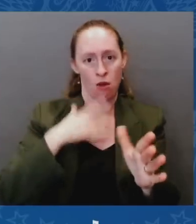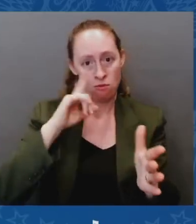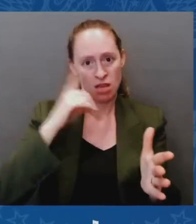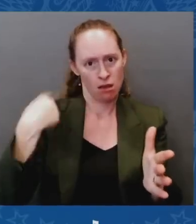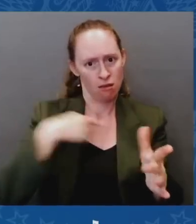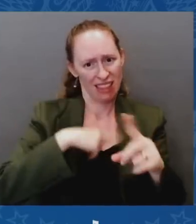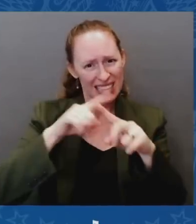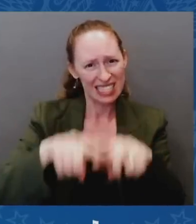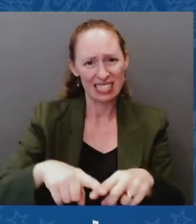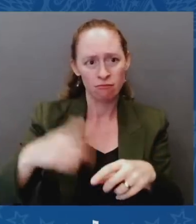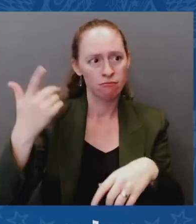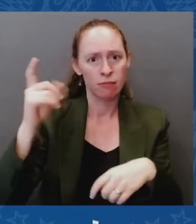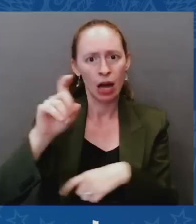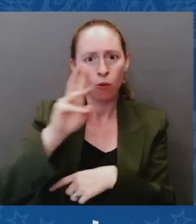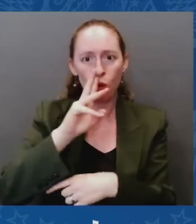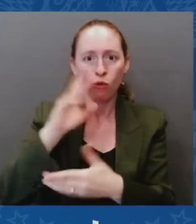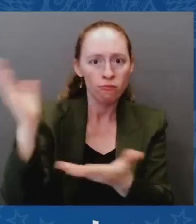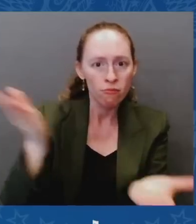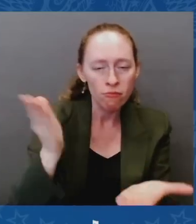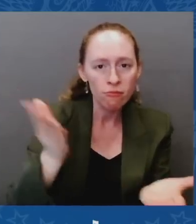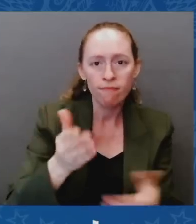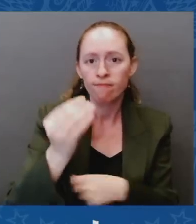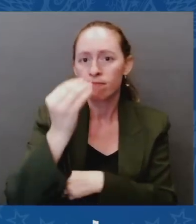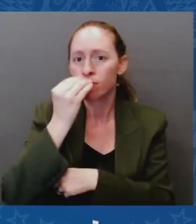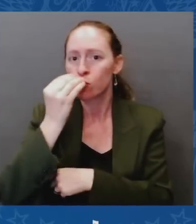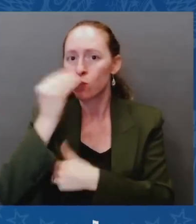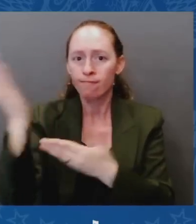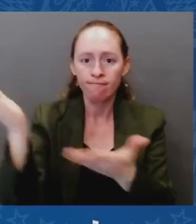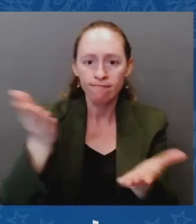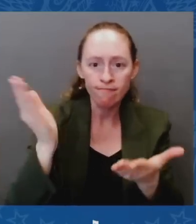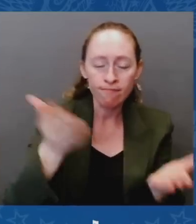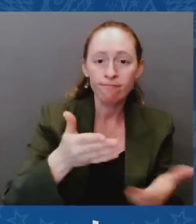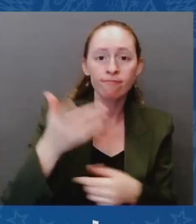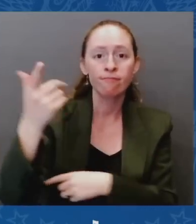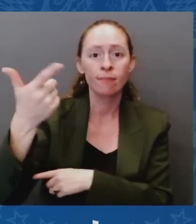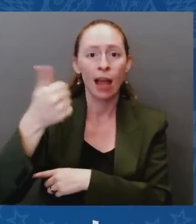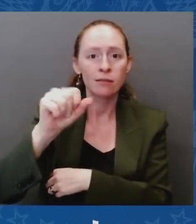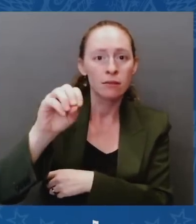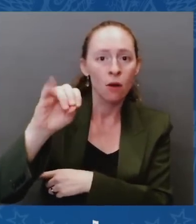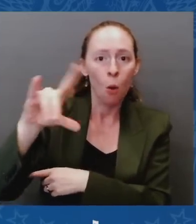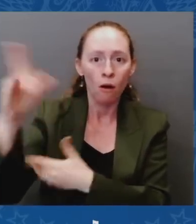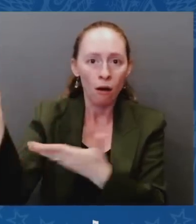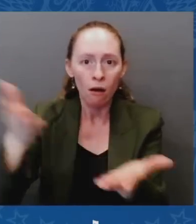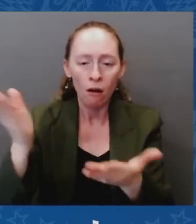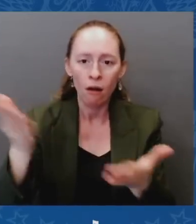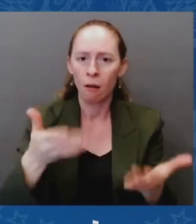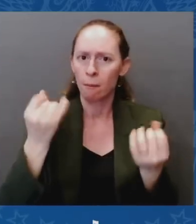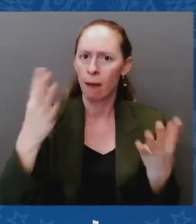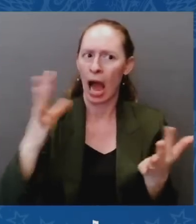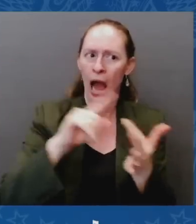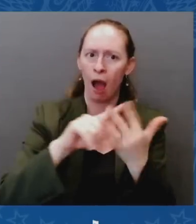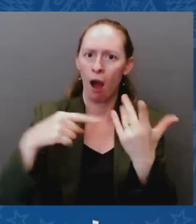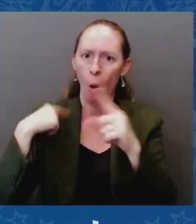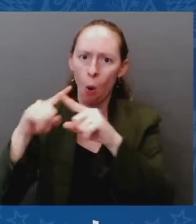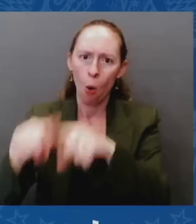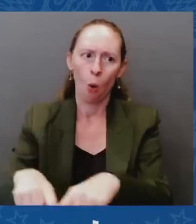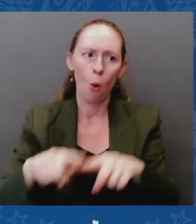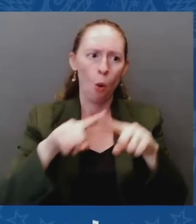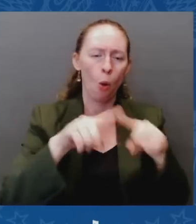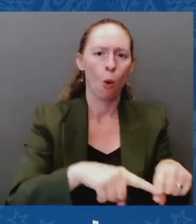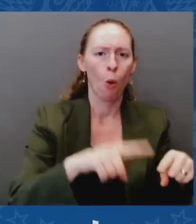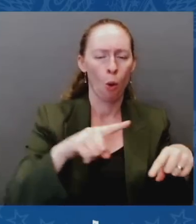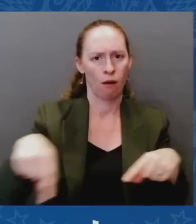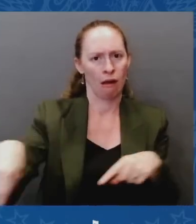everyday, liquefied natural gas, to everything, every good that you need seems to end up on a rail